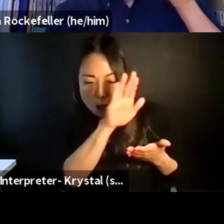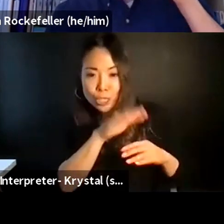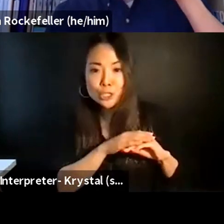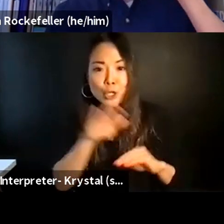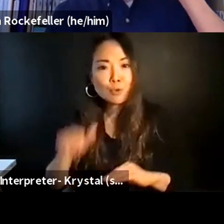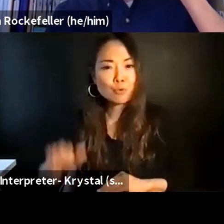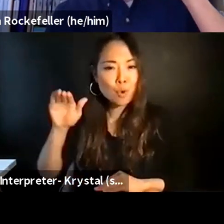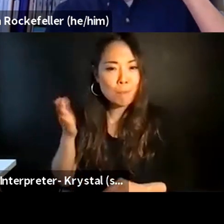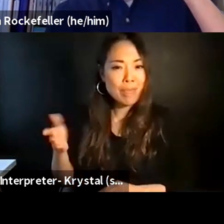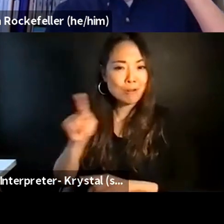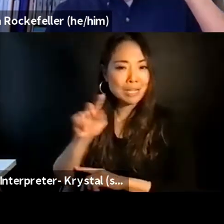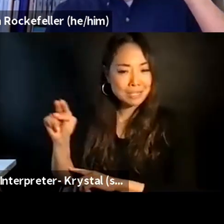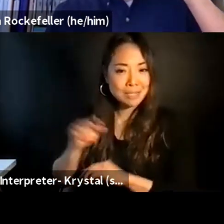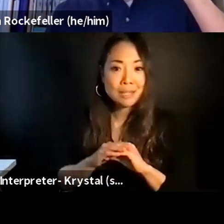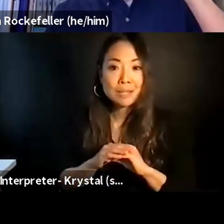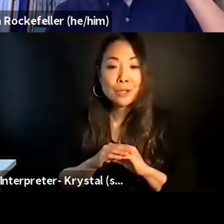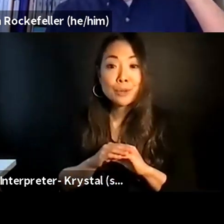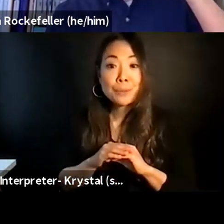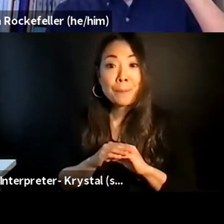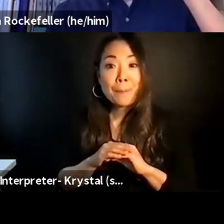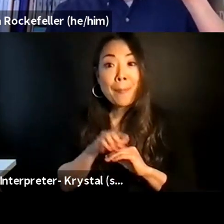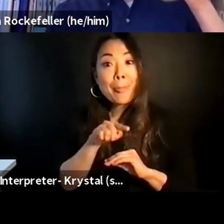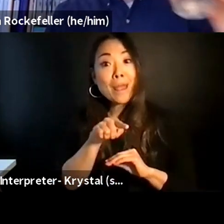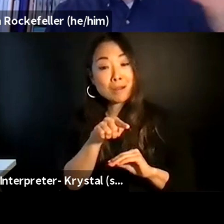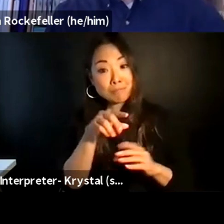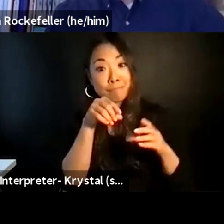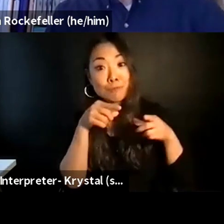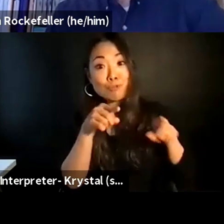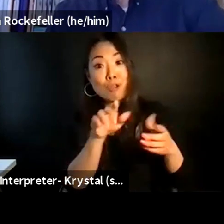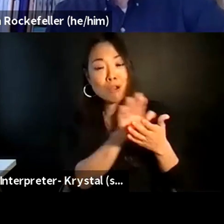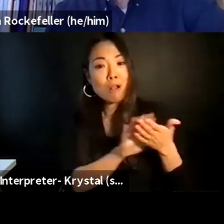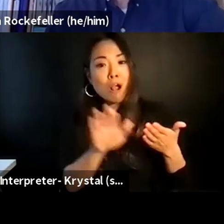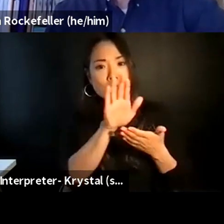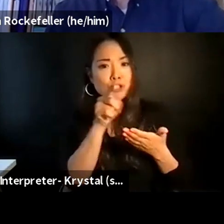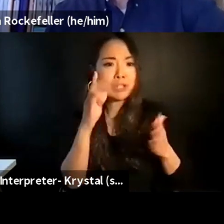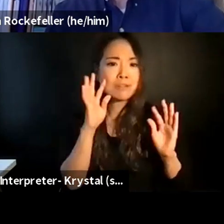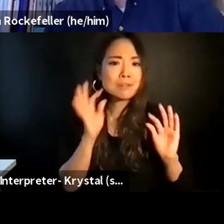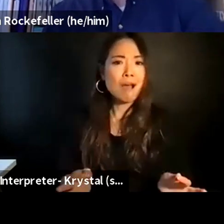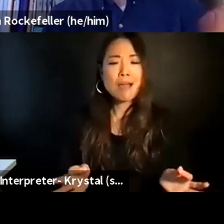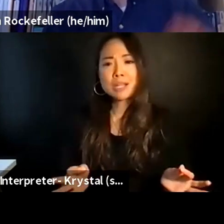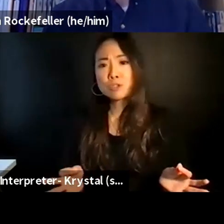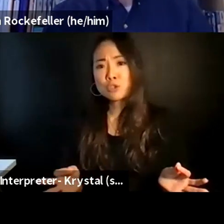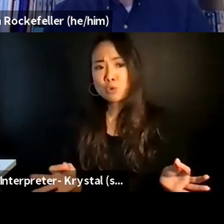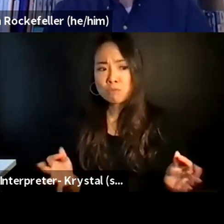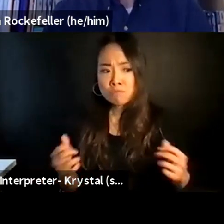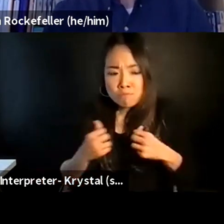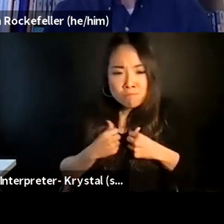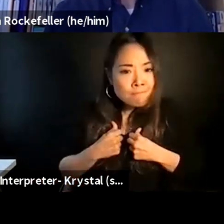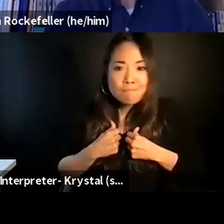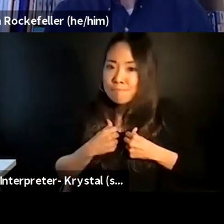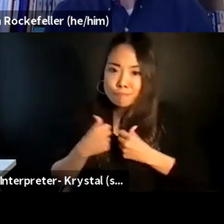while he was at college, he decided to be absolutely who he was and not hide who he was